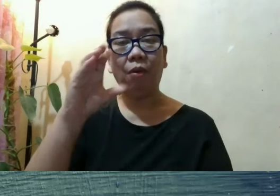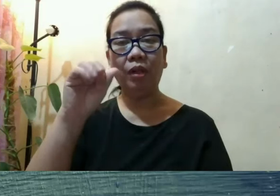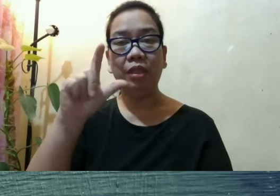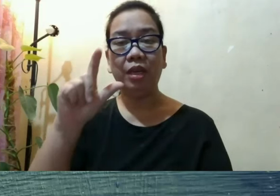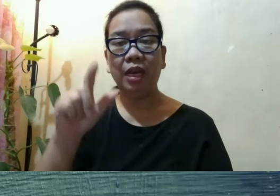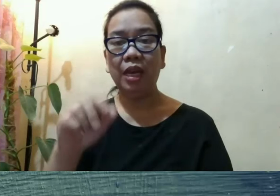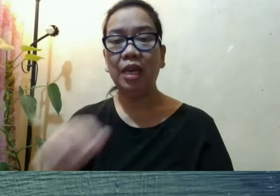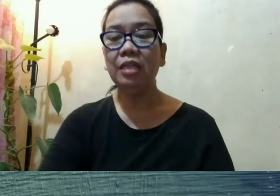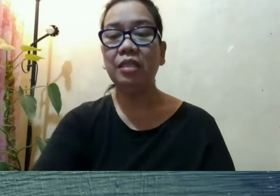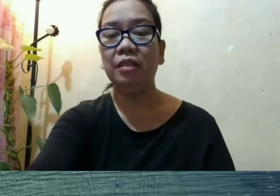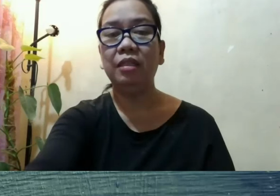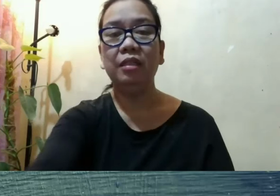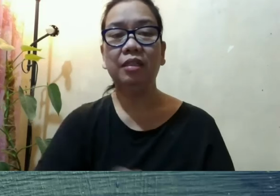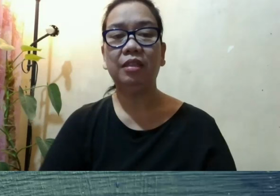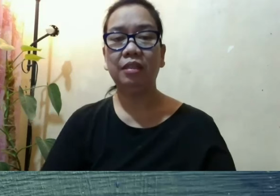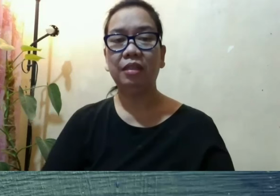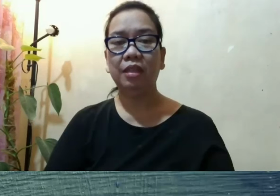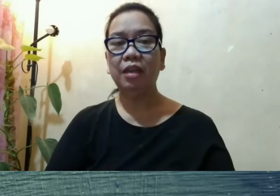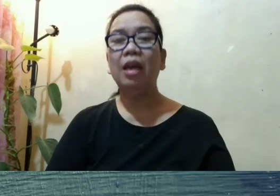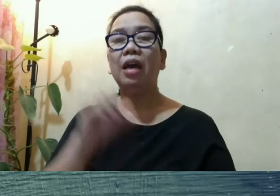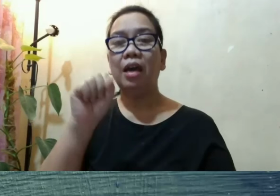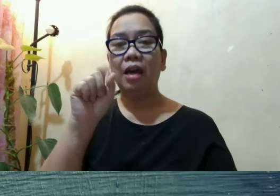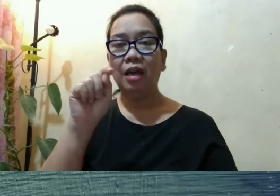geological fault is the